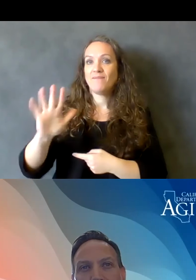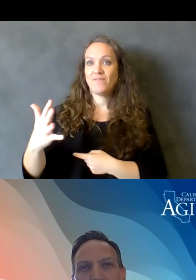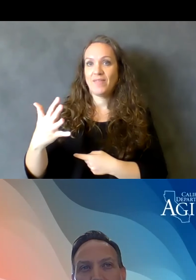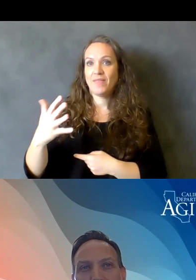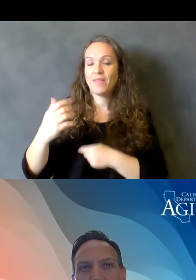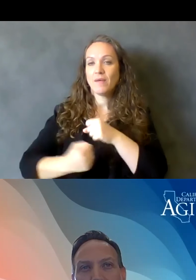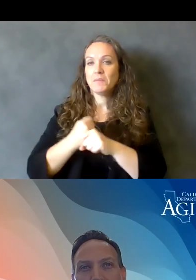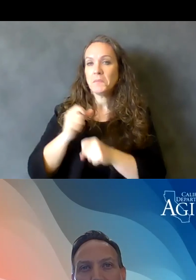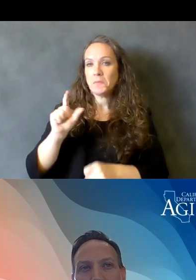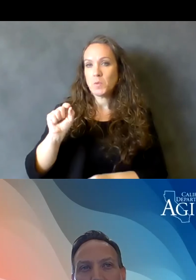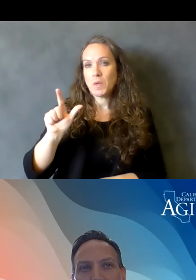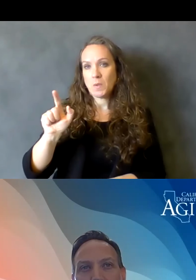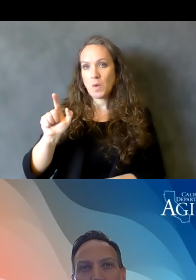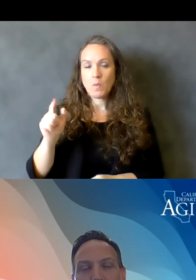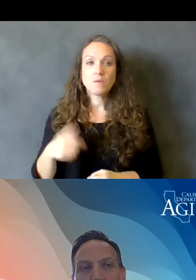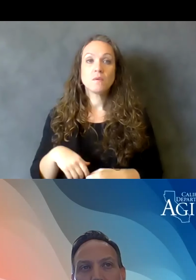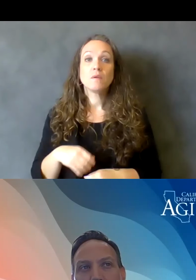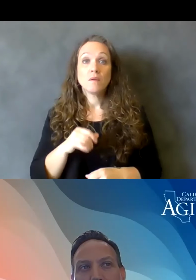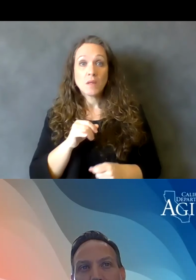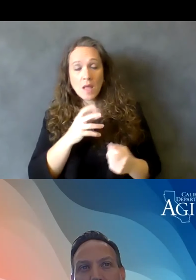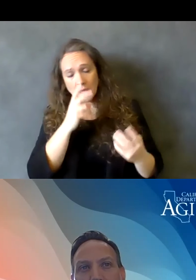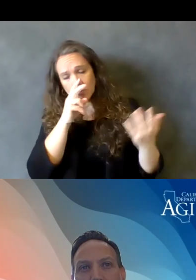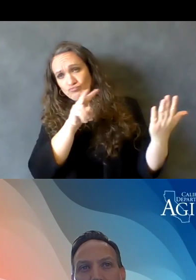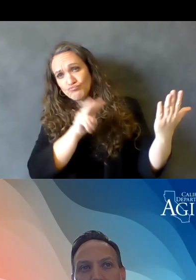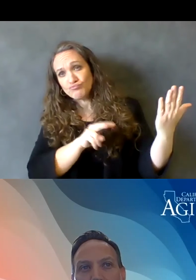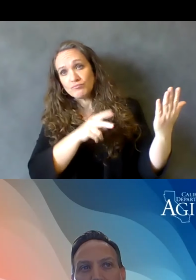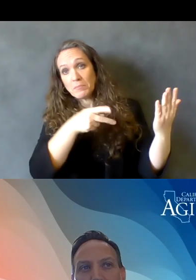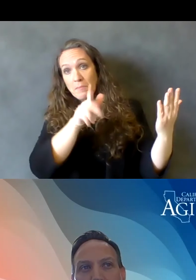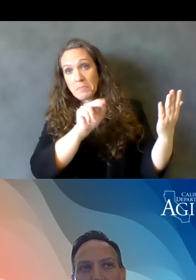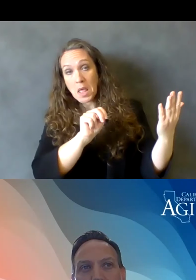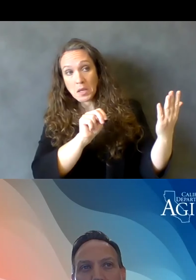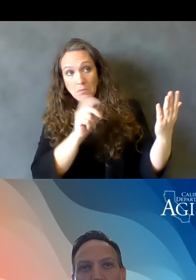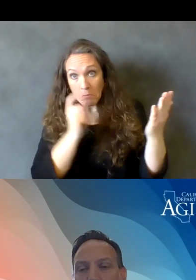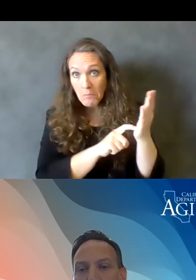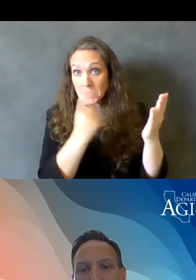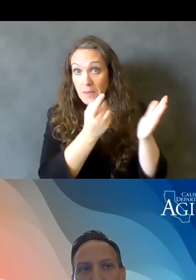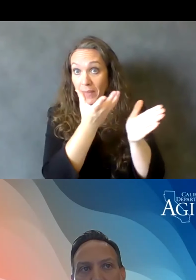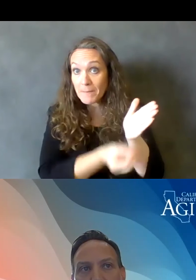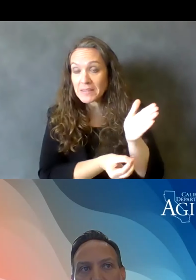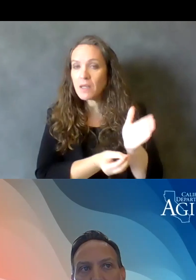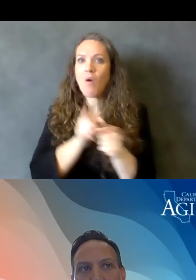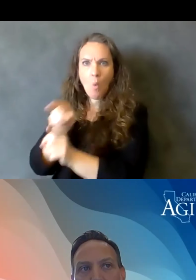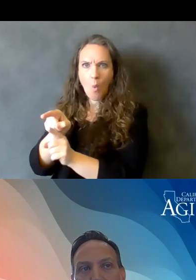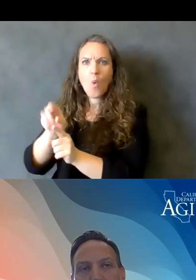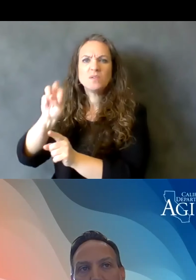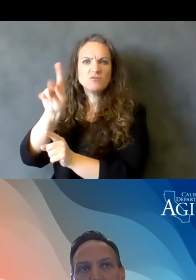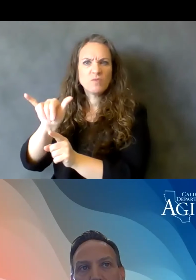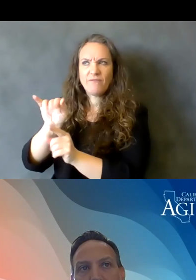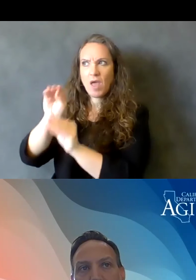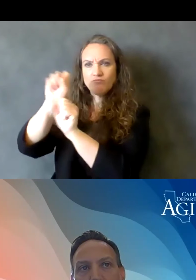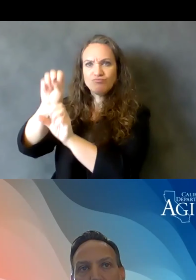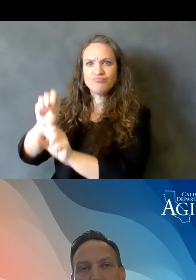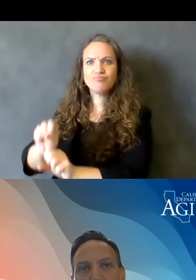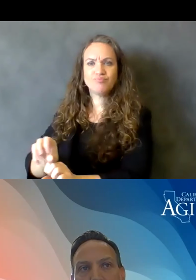plan, see if you find anything missing, anything that you'd like to comment upon. Would love to hear your feedback. And